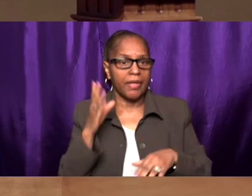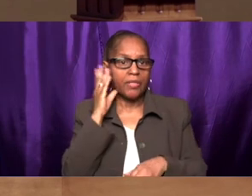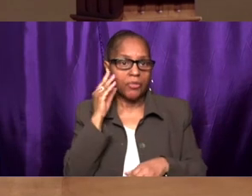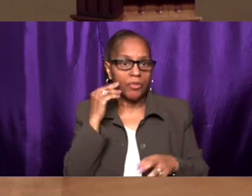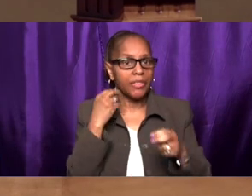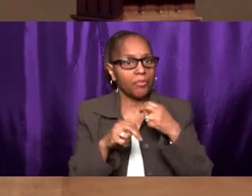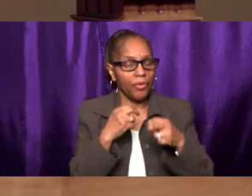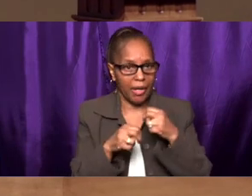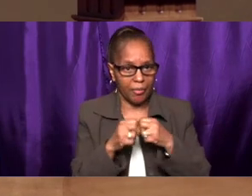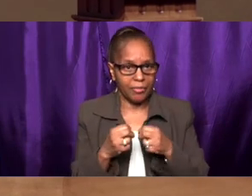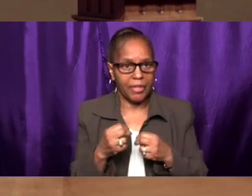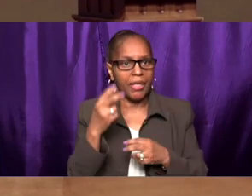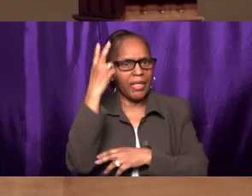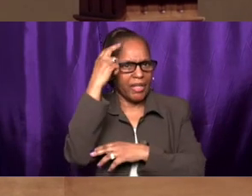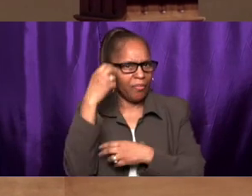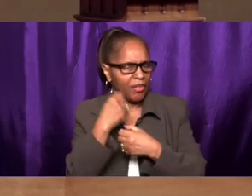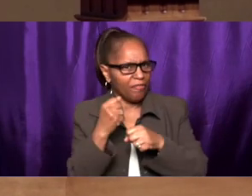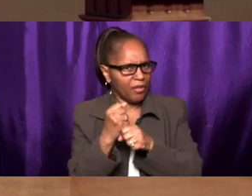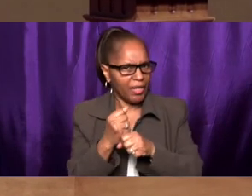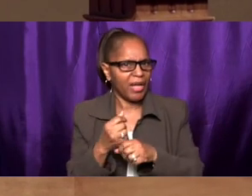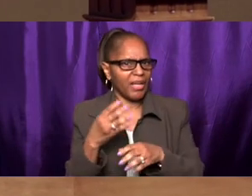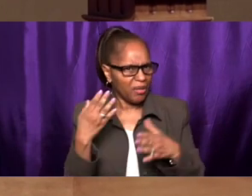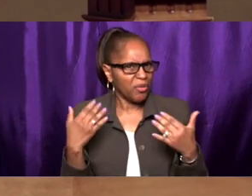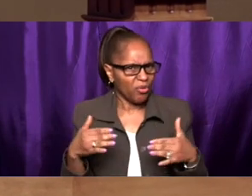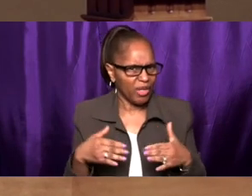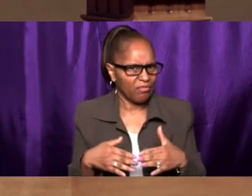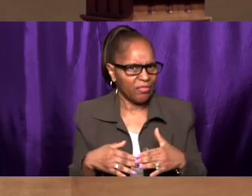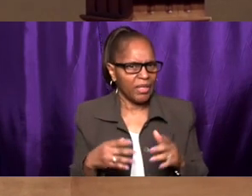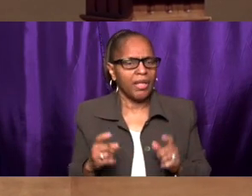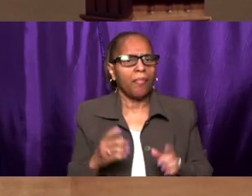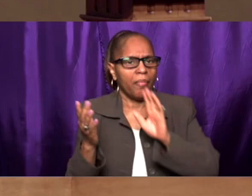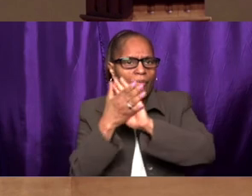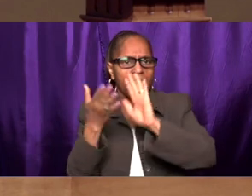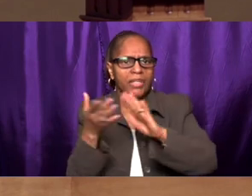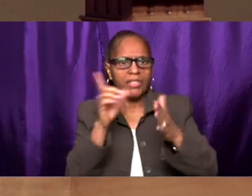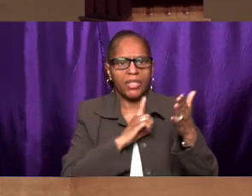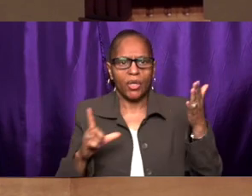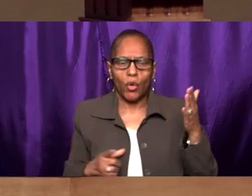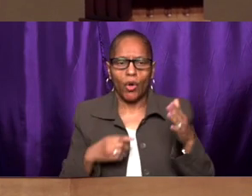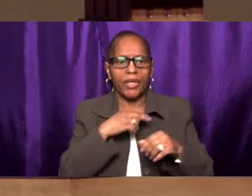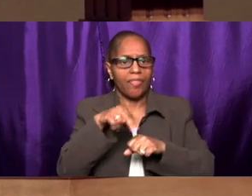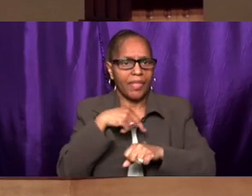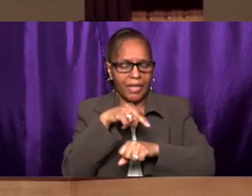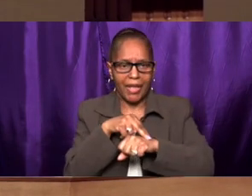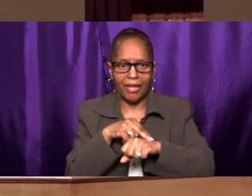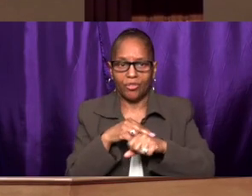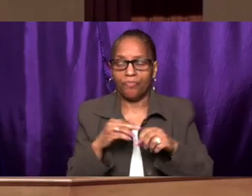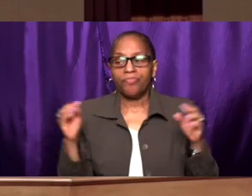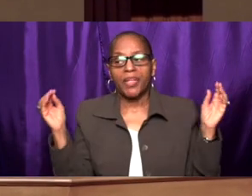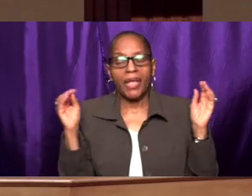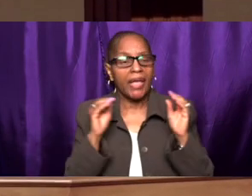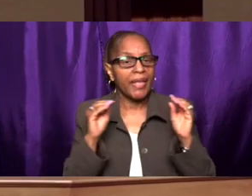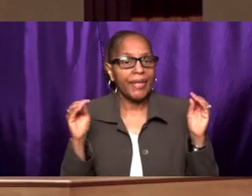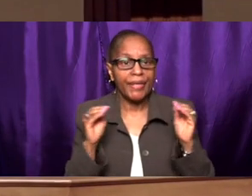devil will make you feel like a hypocrite giving God glory, and in the natural ain't nothing